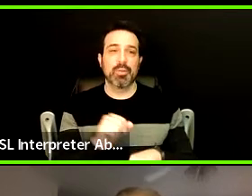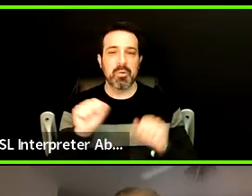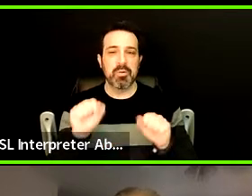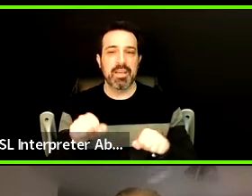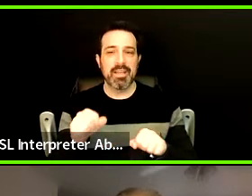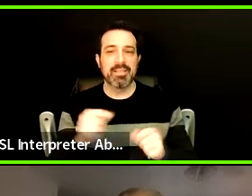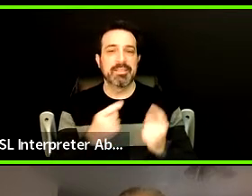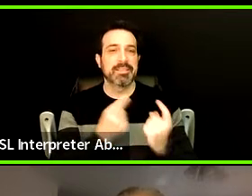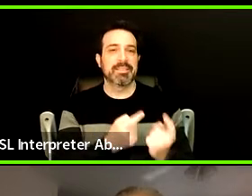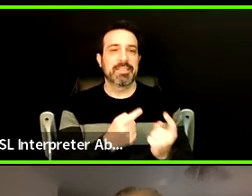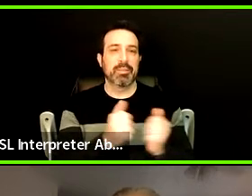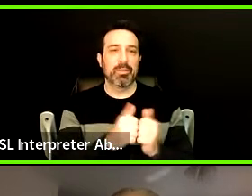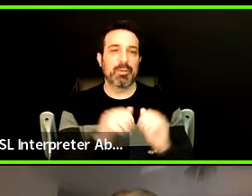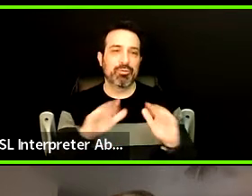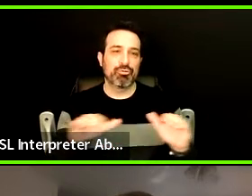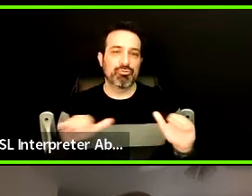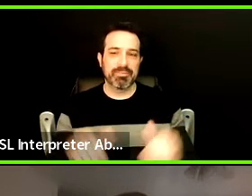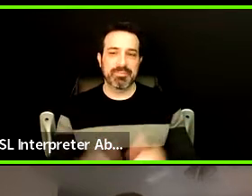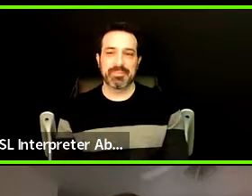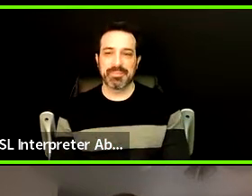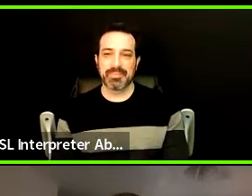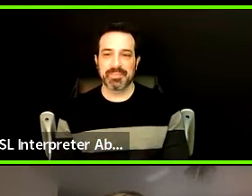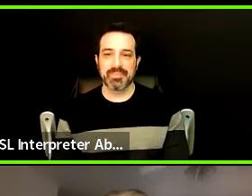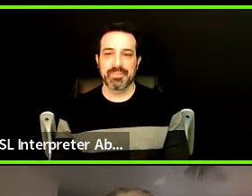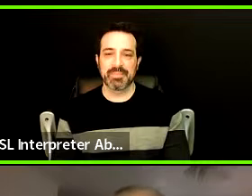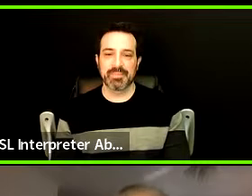some ski days with the kids.